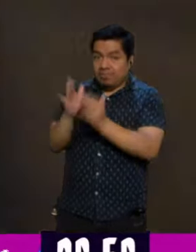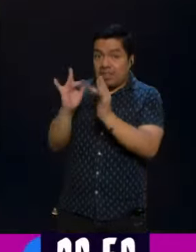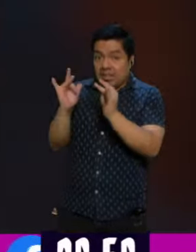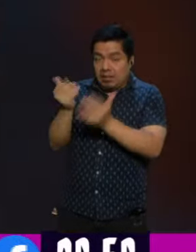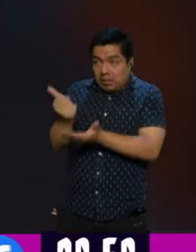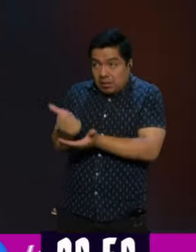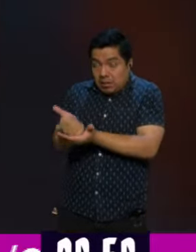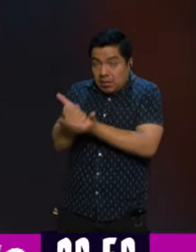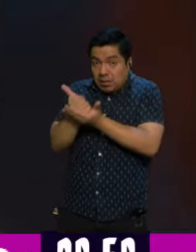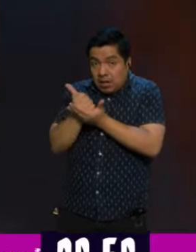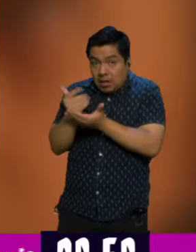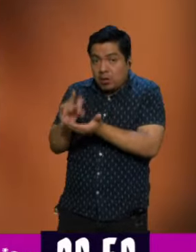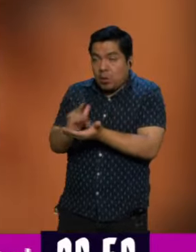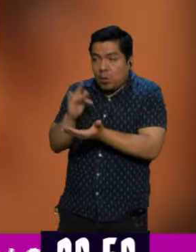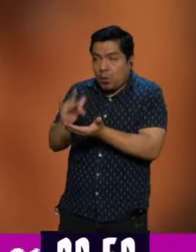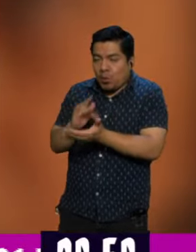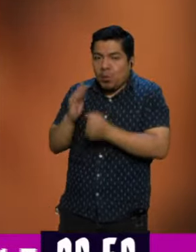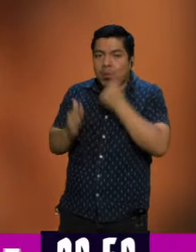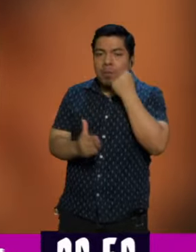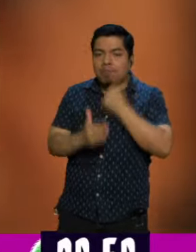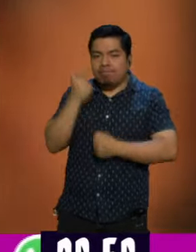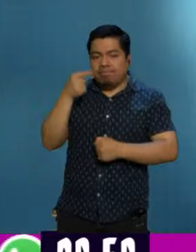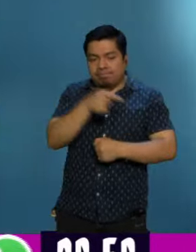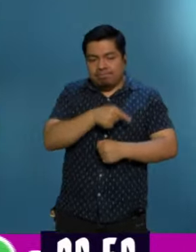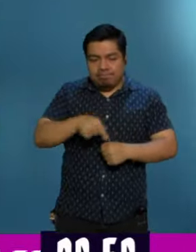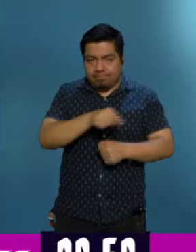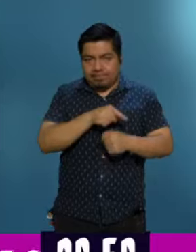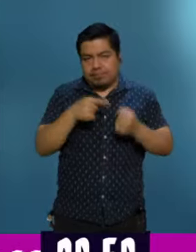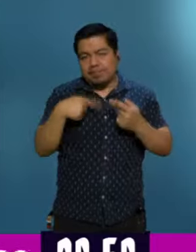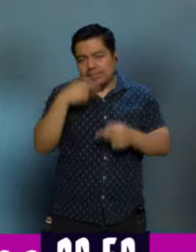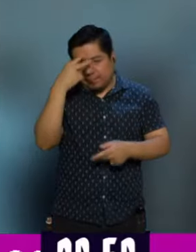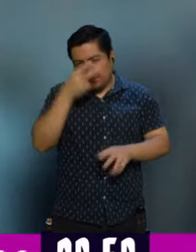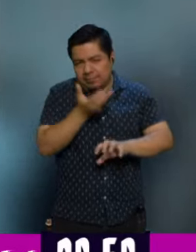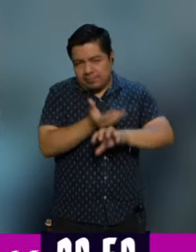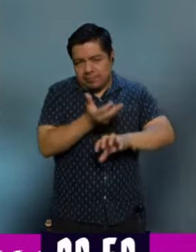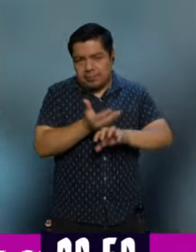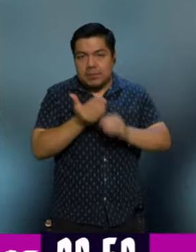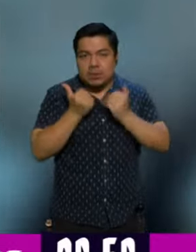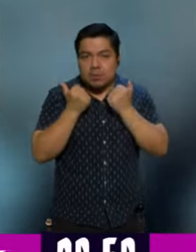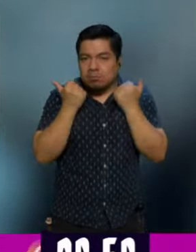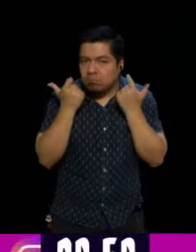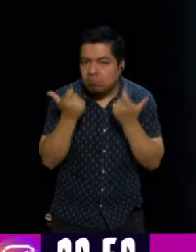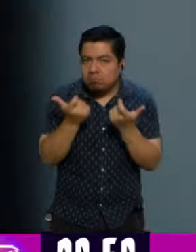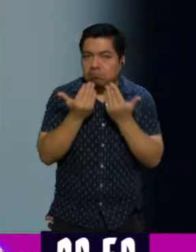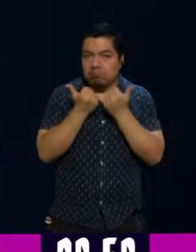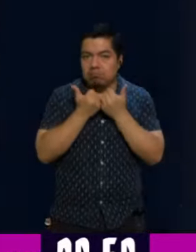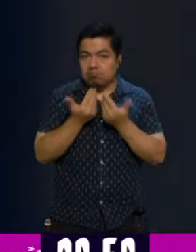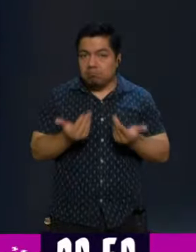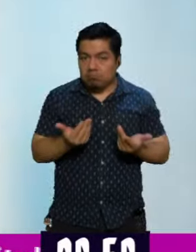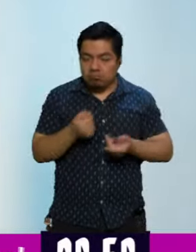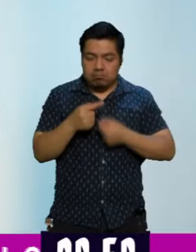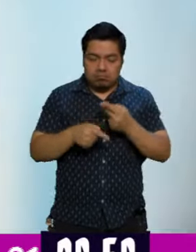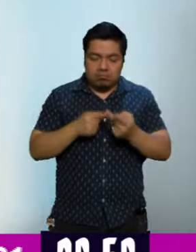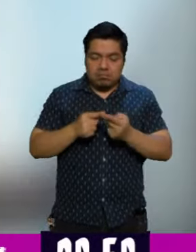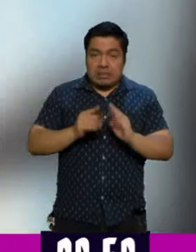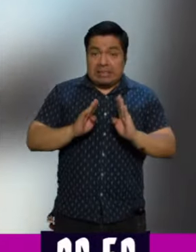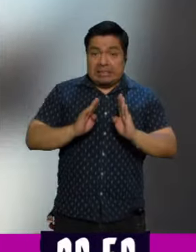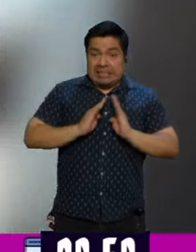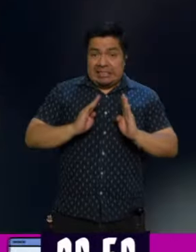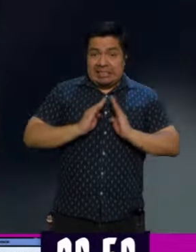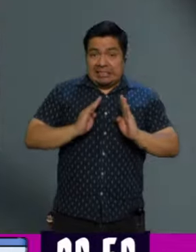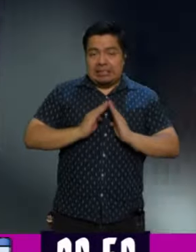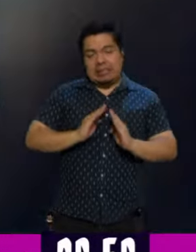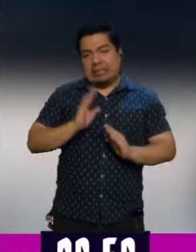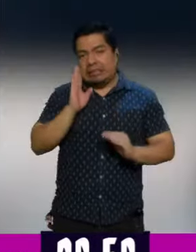support for America's survival because they had no money. The military was in bad shape